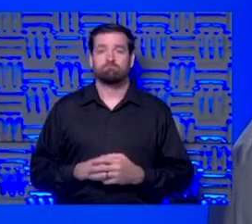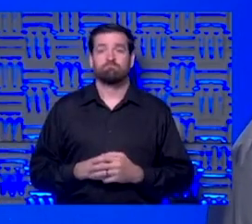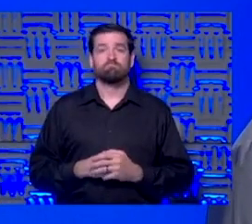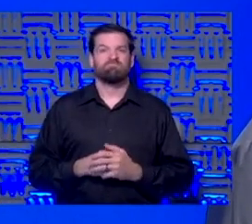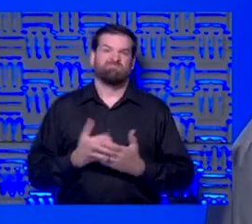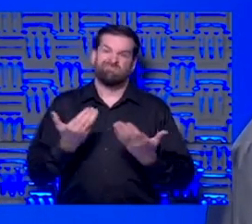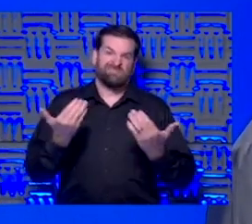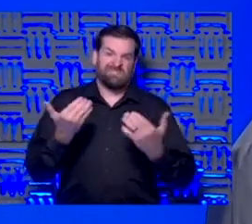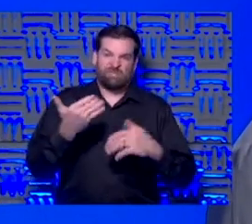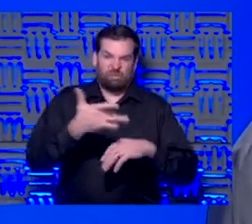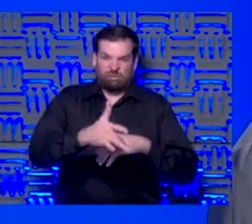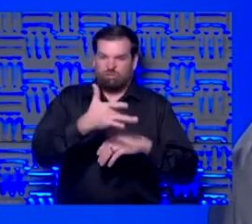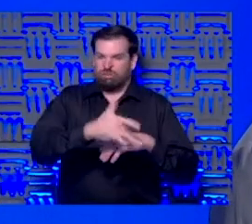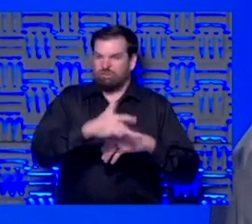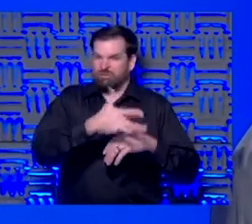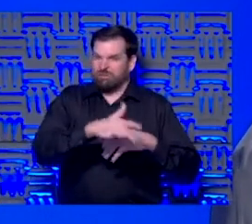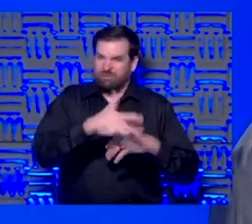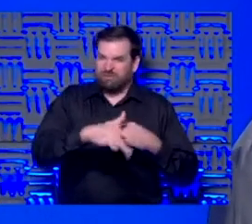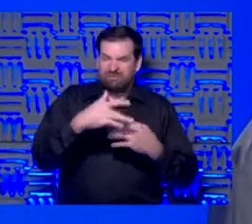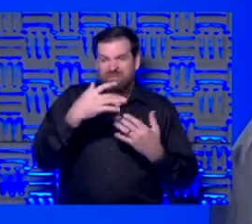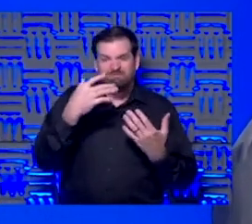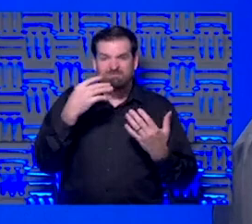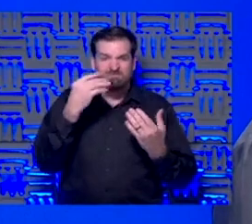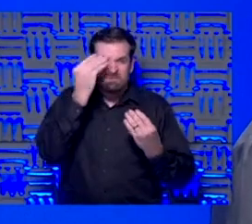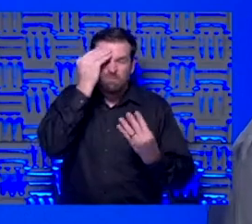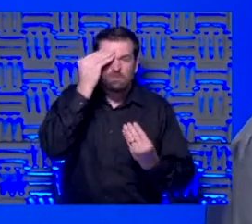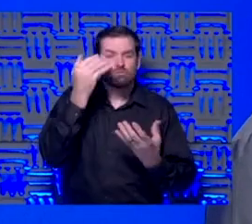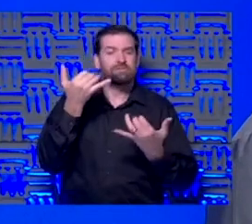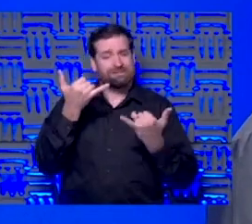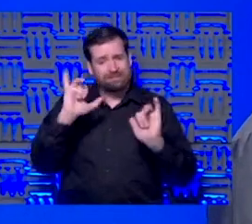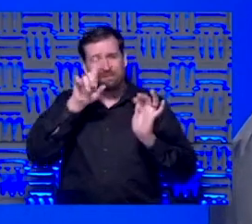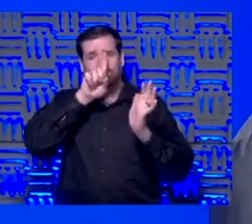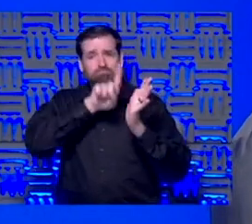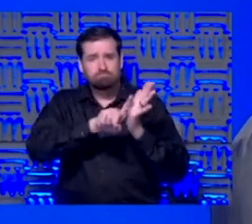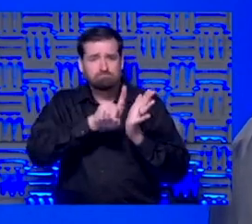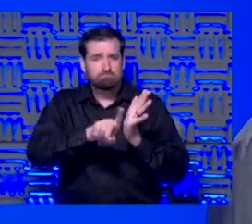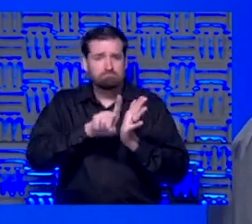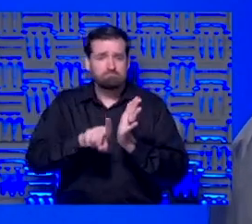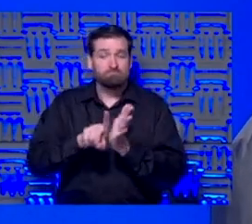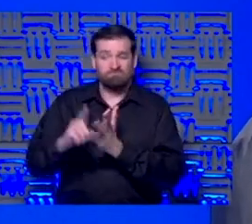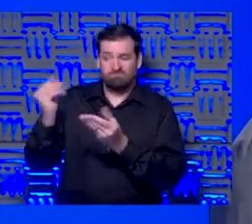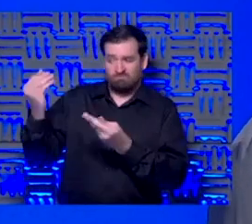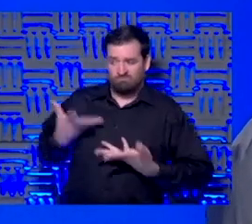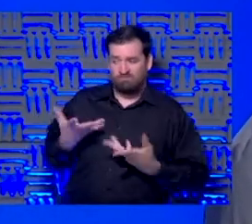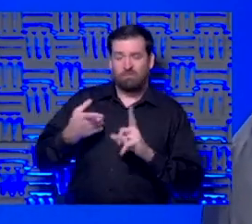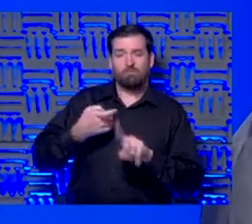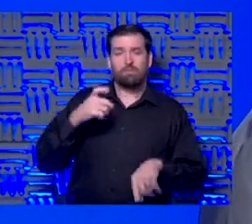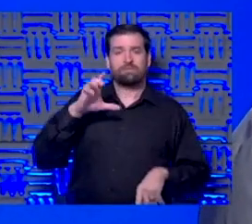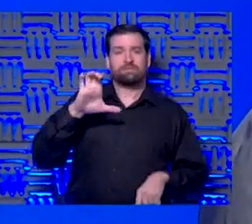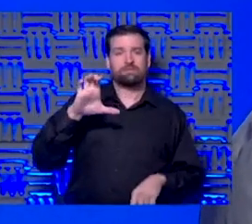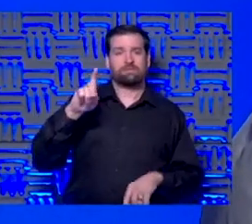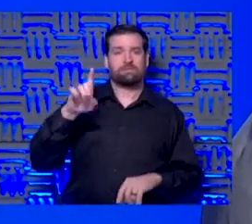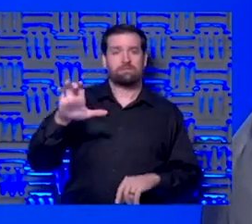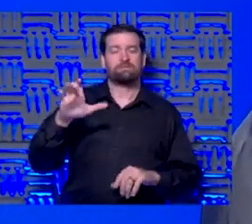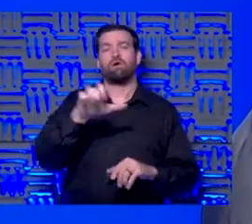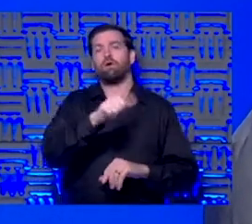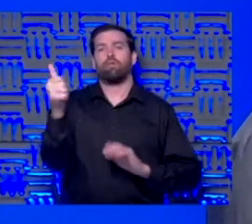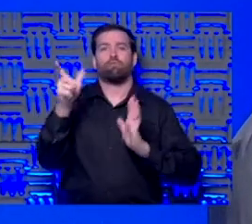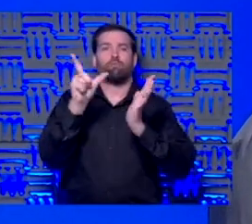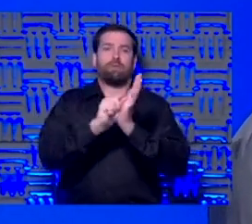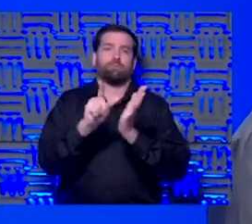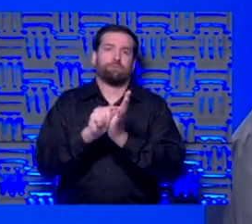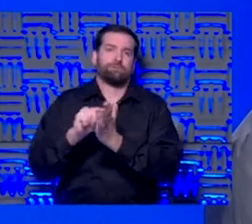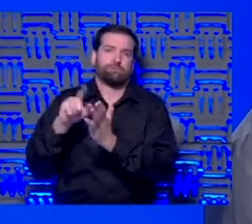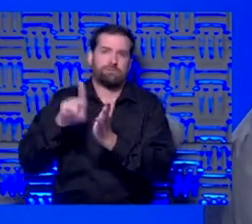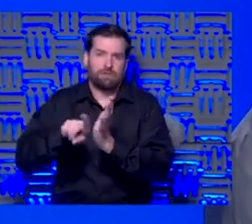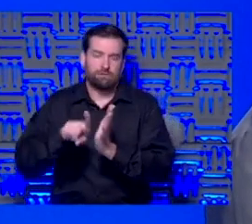data. We don't exactly have the answers. We're going to continue to look, certainly take guidance from CDC, and look at all the other published reports, not only